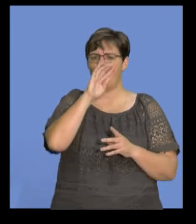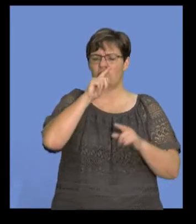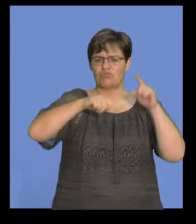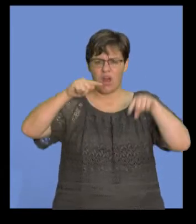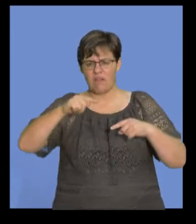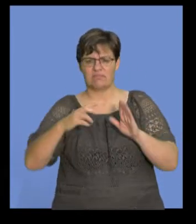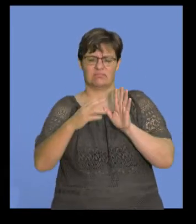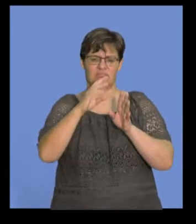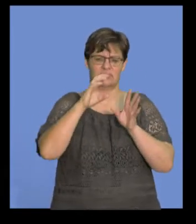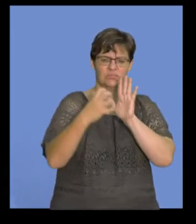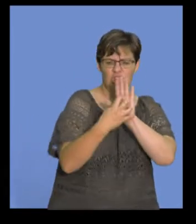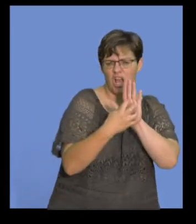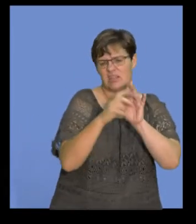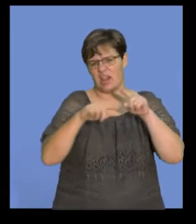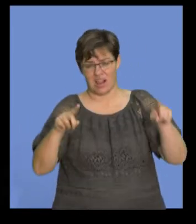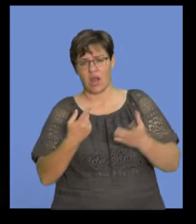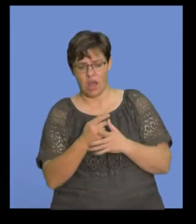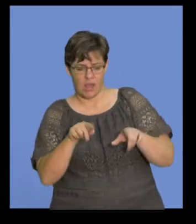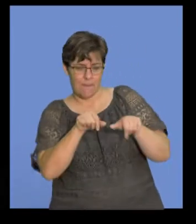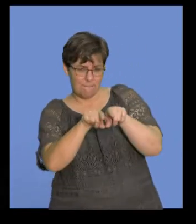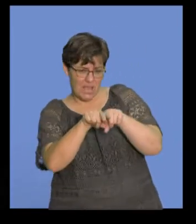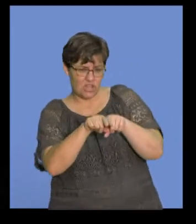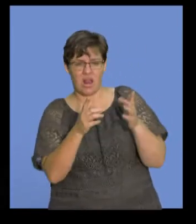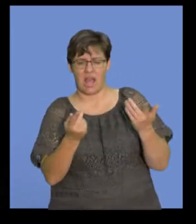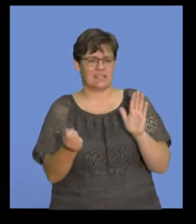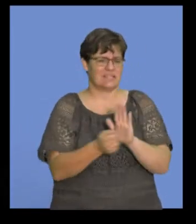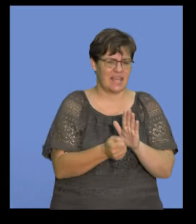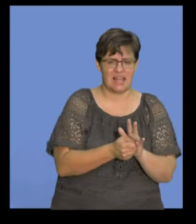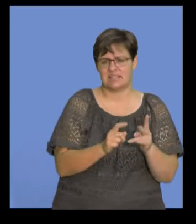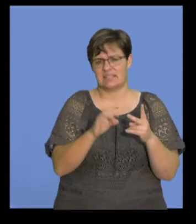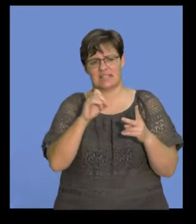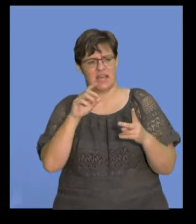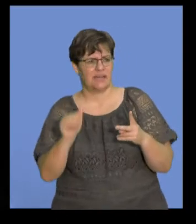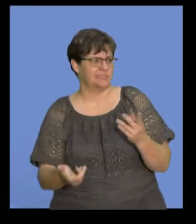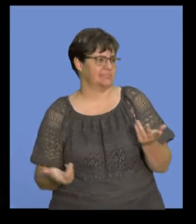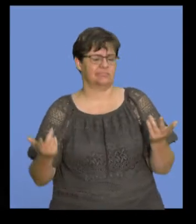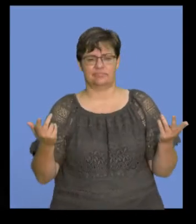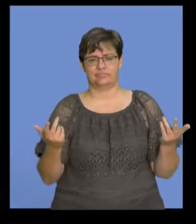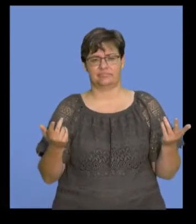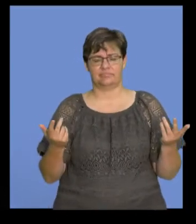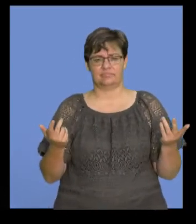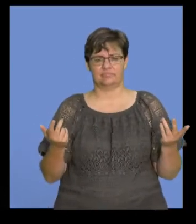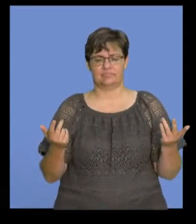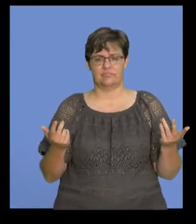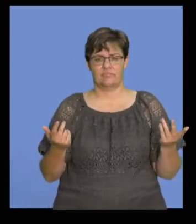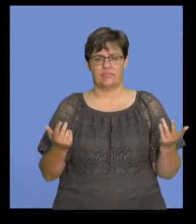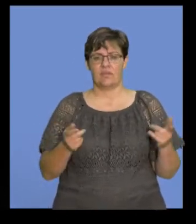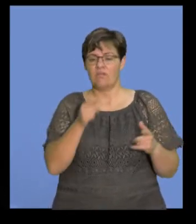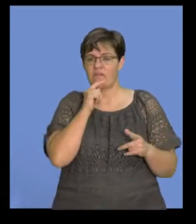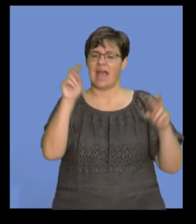can display the values you measure in an experiment, in sales data, or how